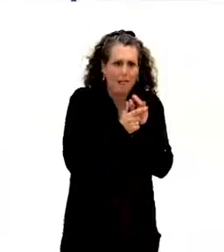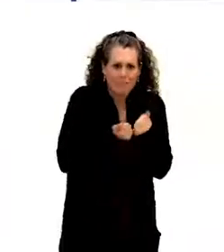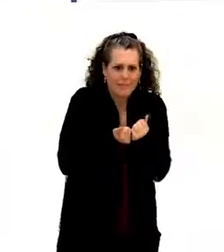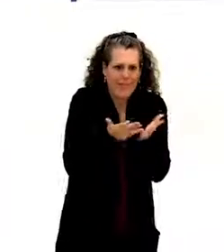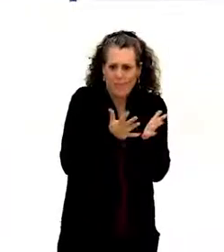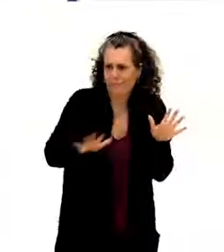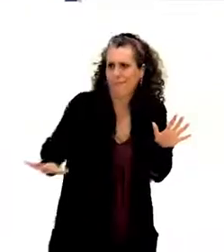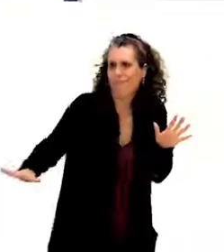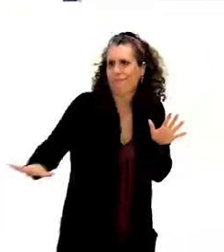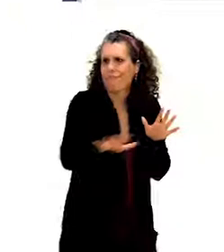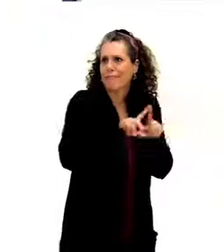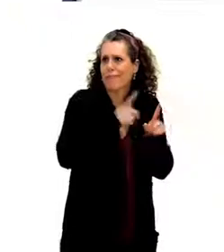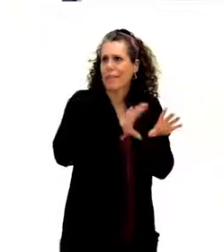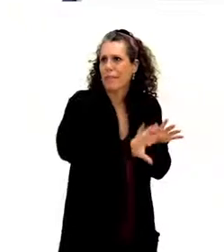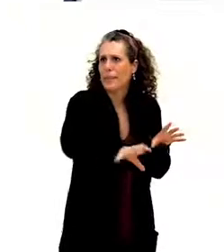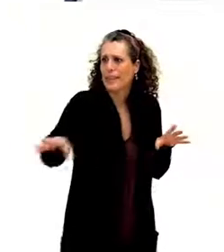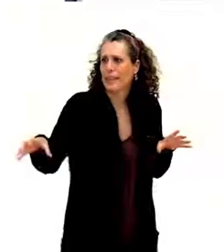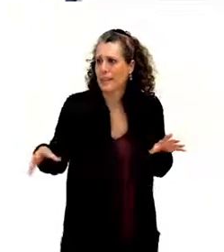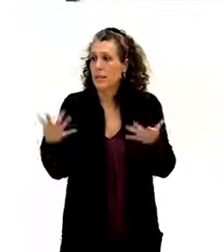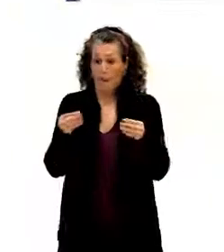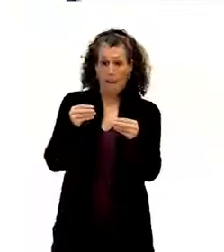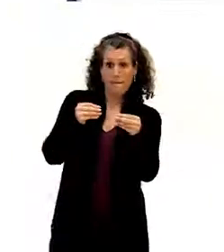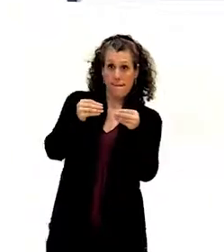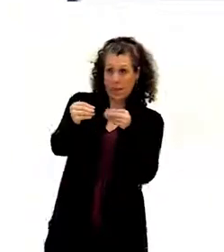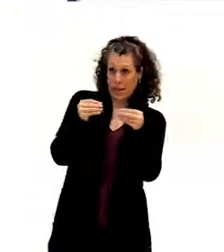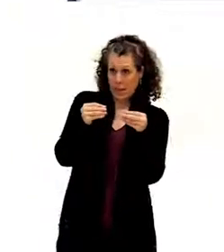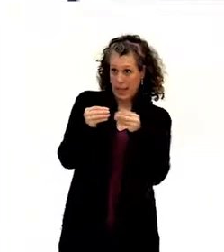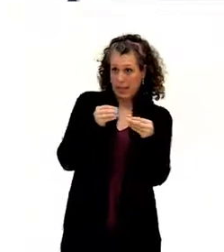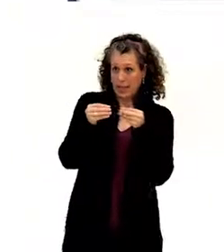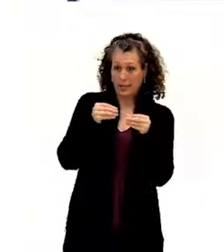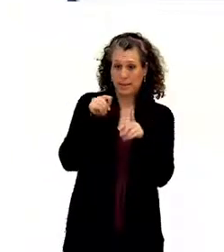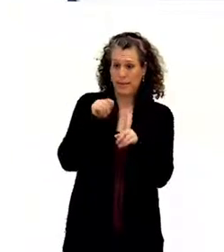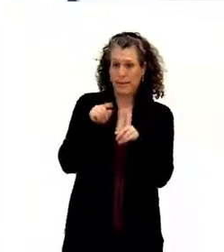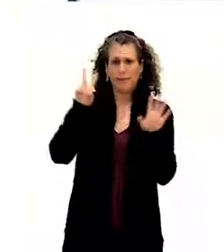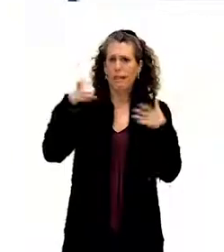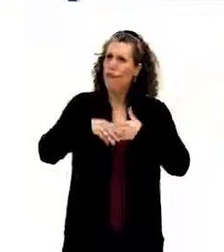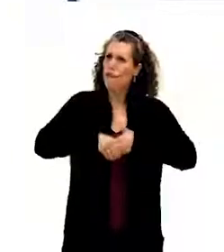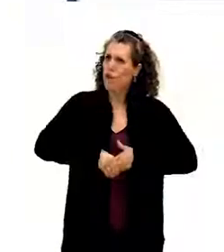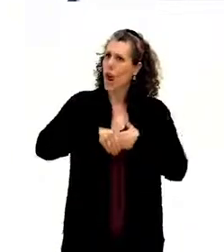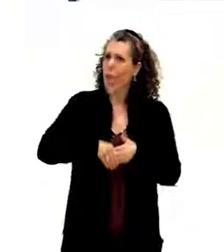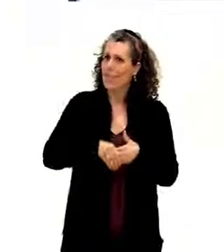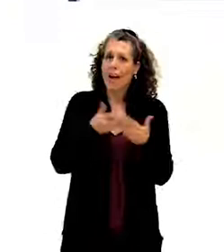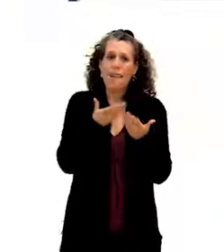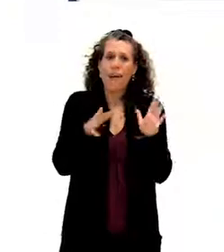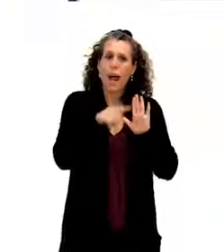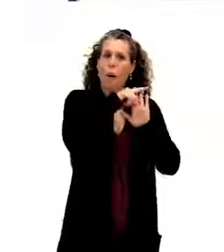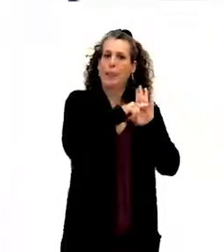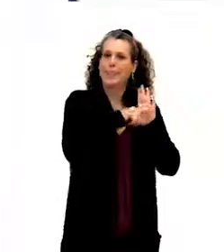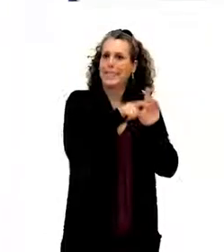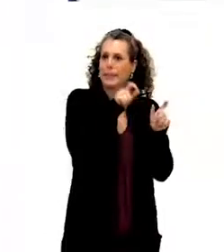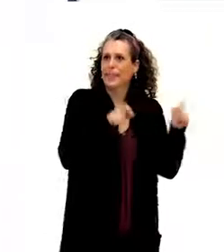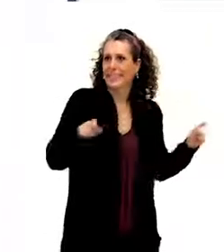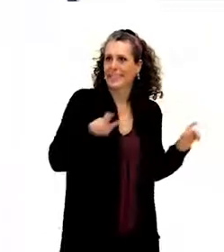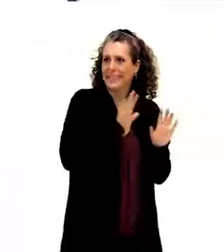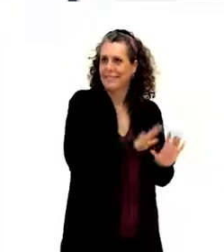states. Flexibility also is the friend of policy pursuits.